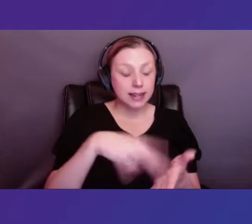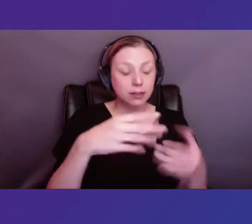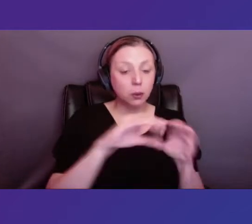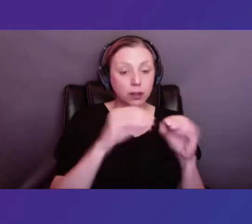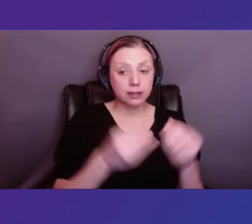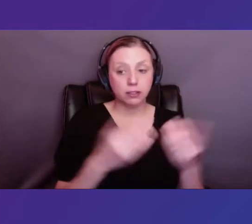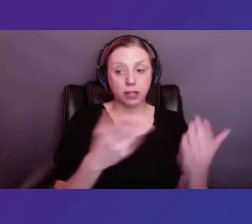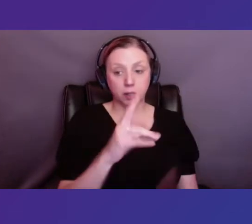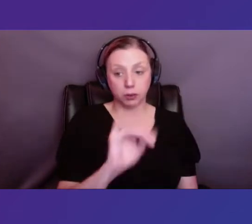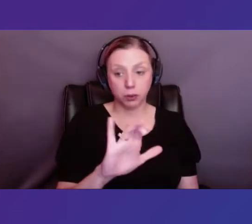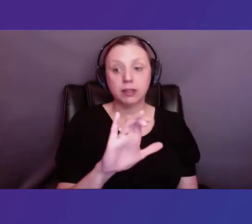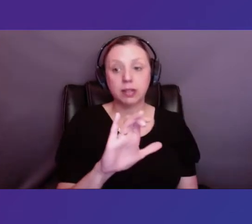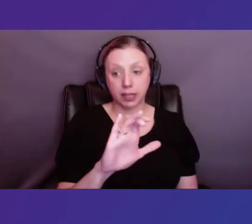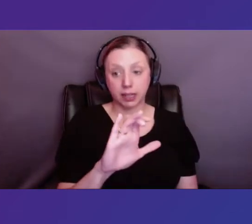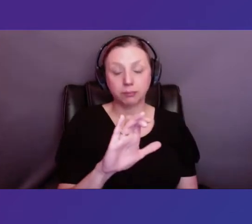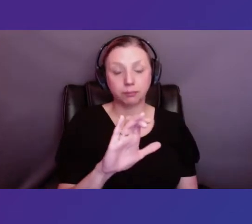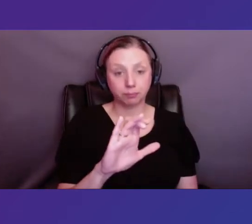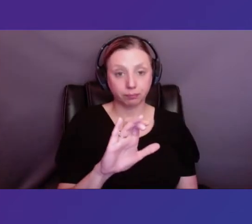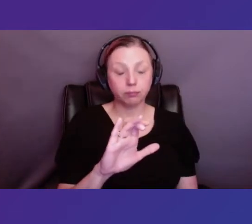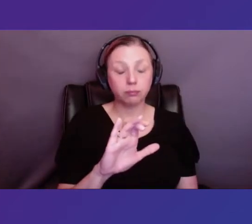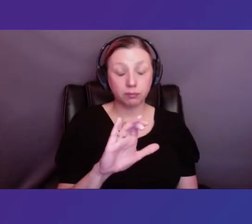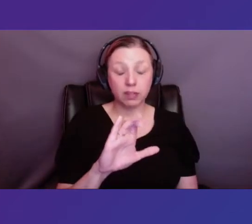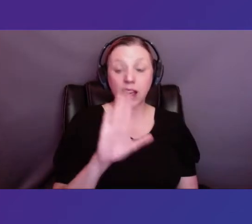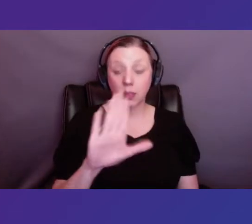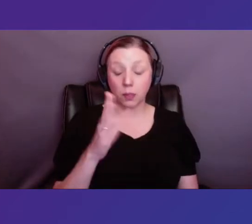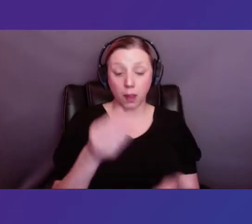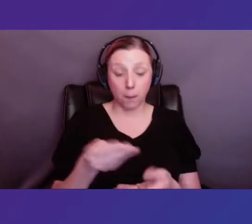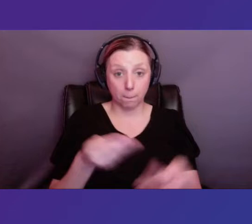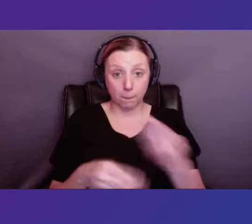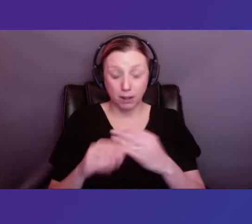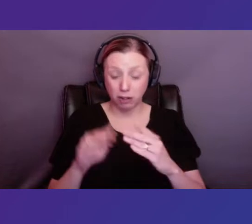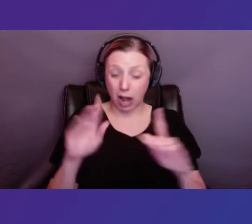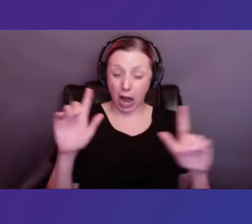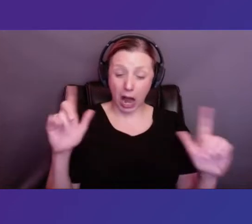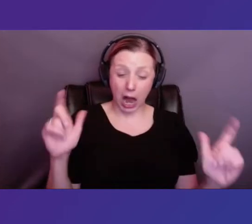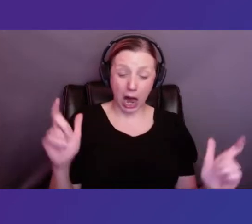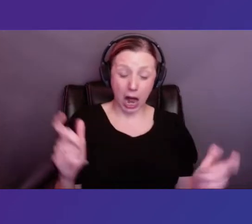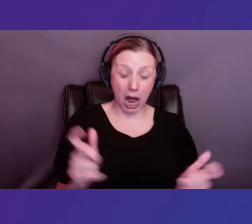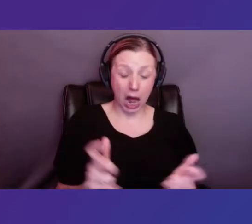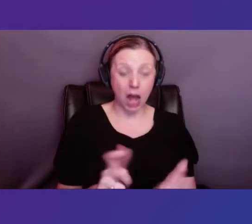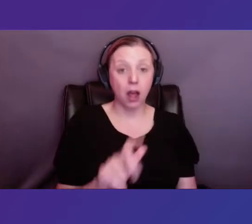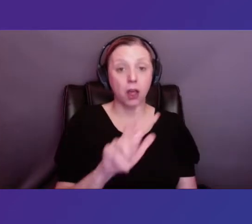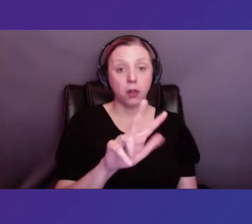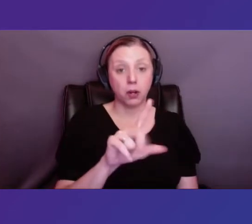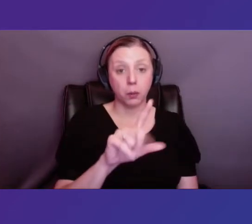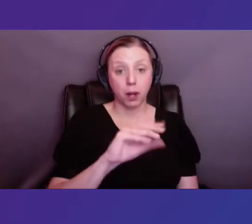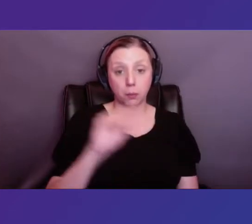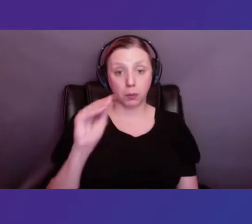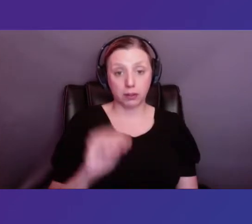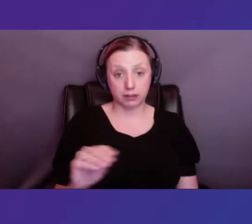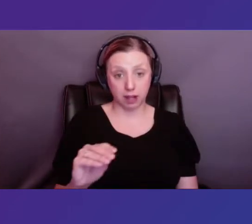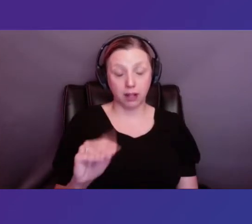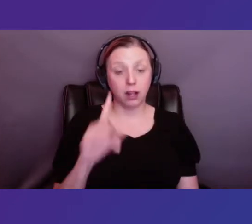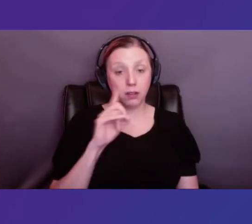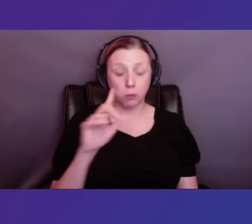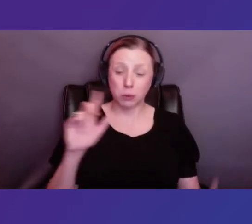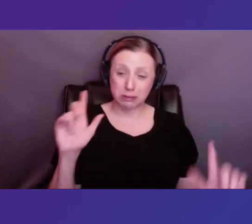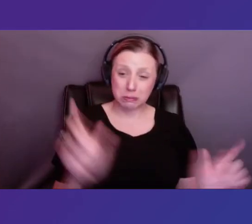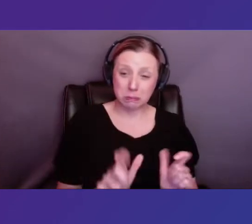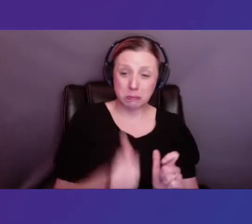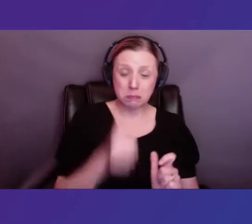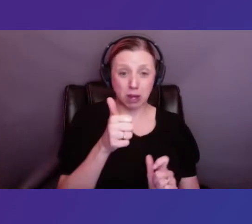groups, their budgets have shrunk by an average of 31%, with the smallest